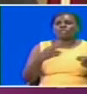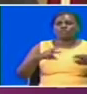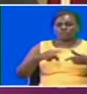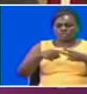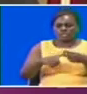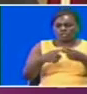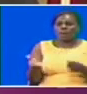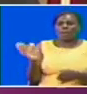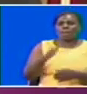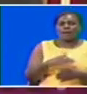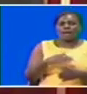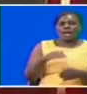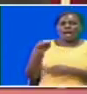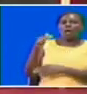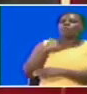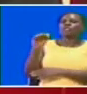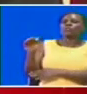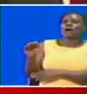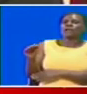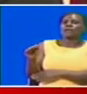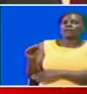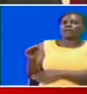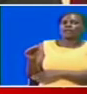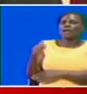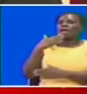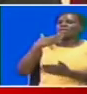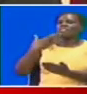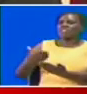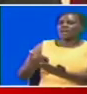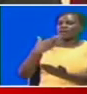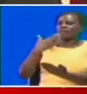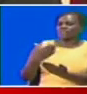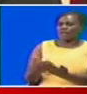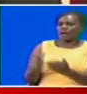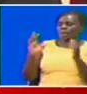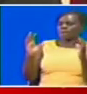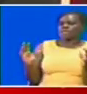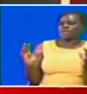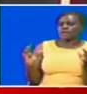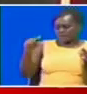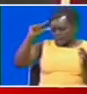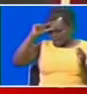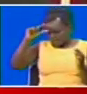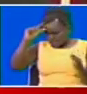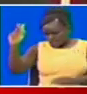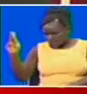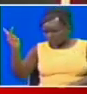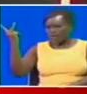between ourselves and our employers. And we want to be very grateful to the government of